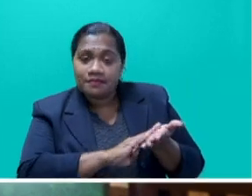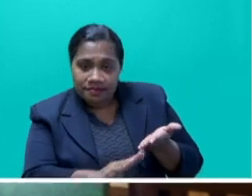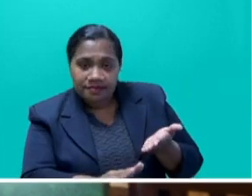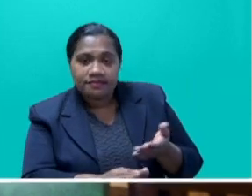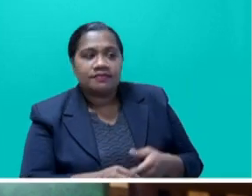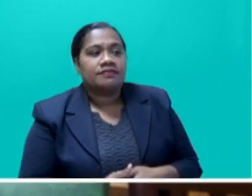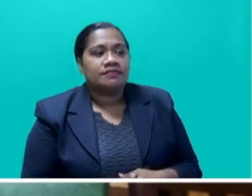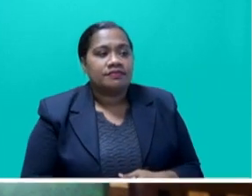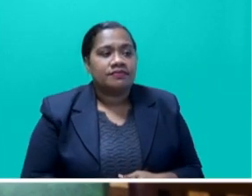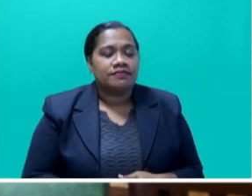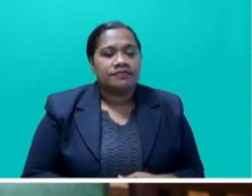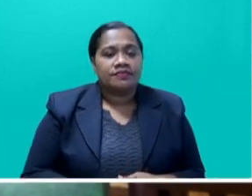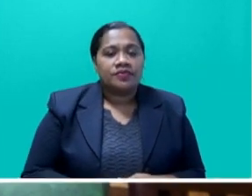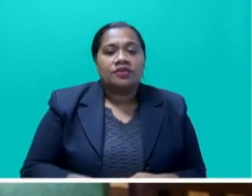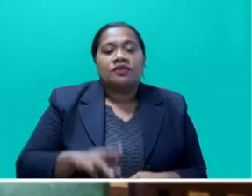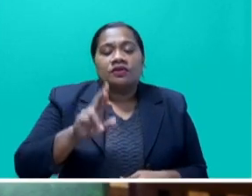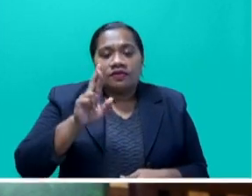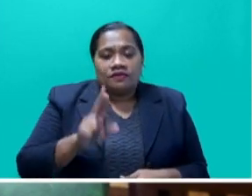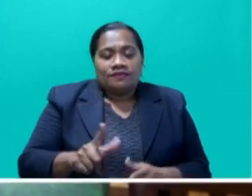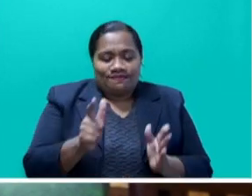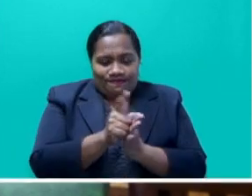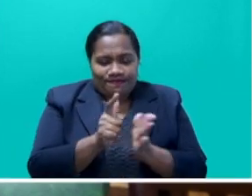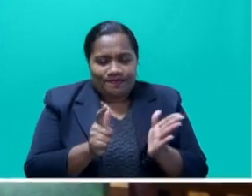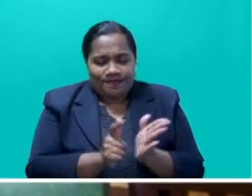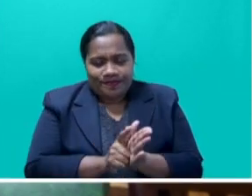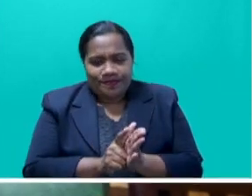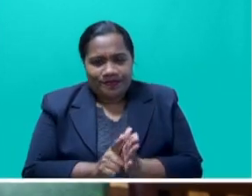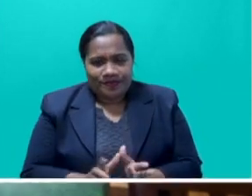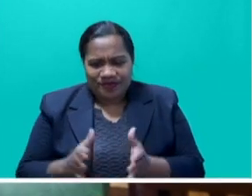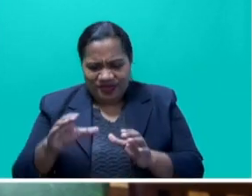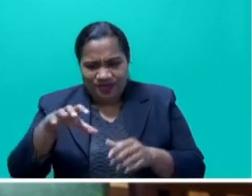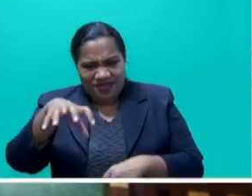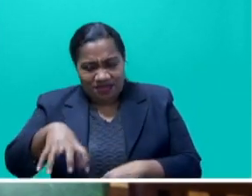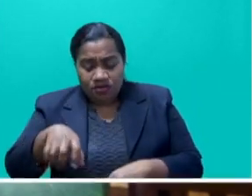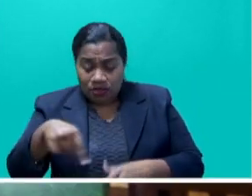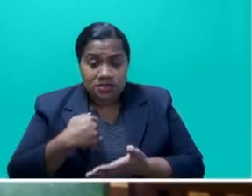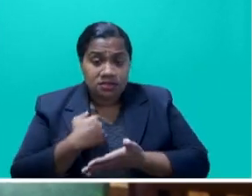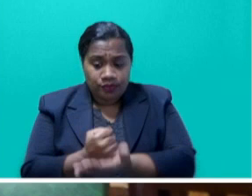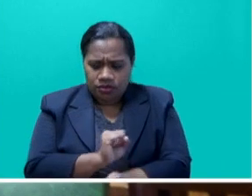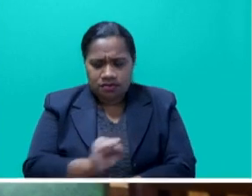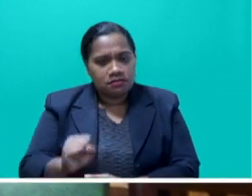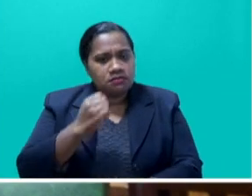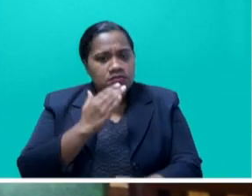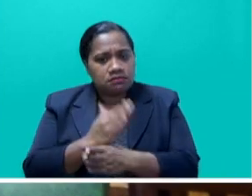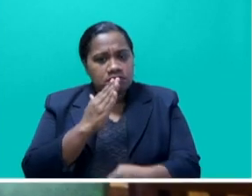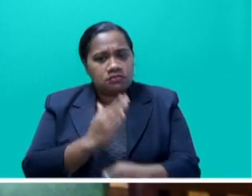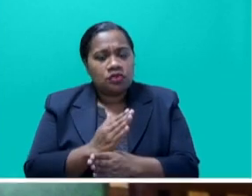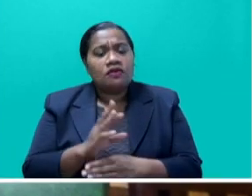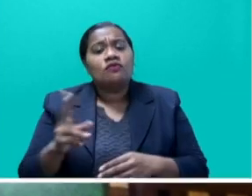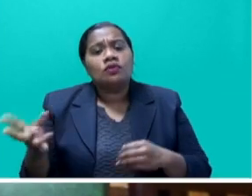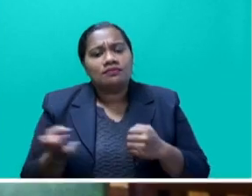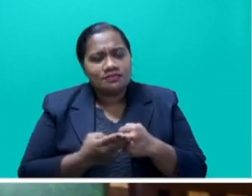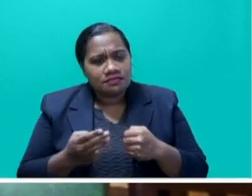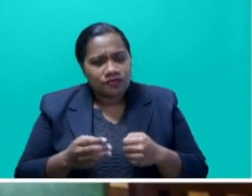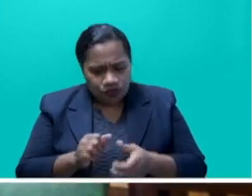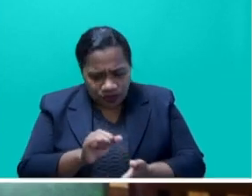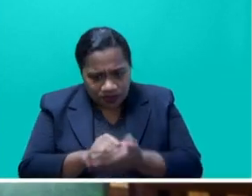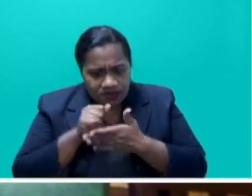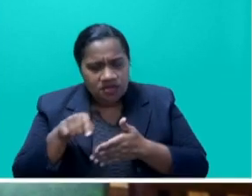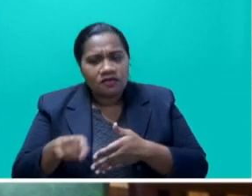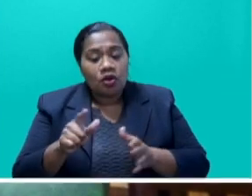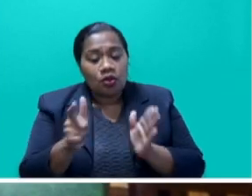premier law enforcement agency, the Fiji Police Force. This supports their commitment towards the maintenance of law and order